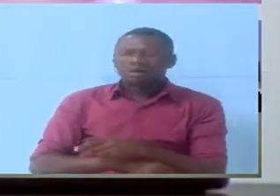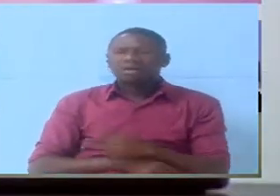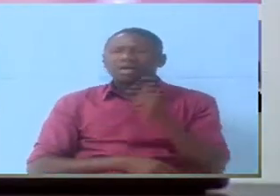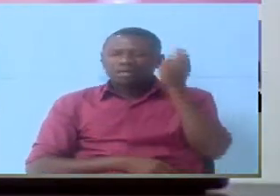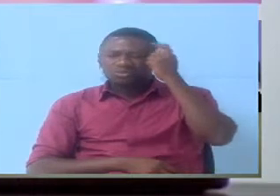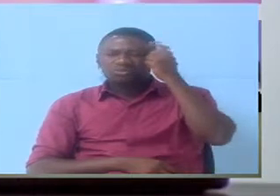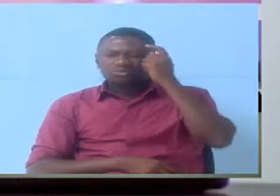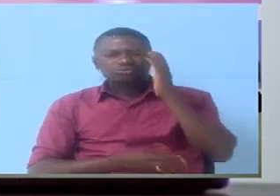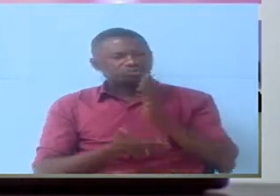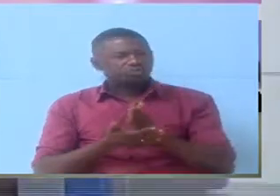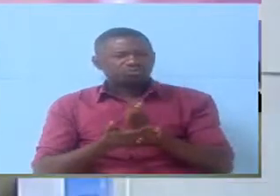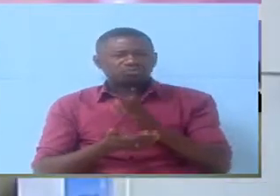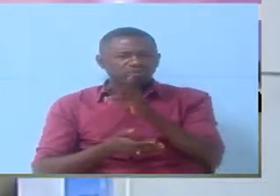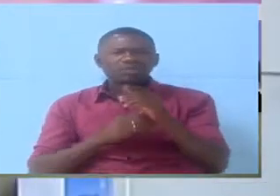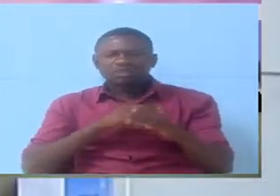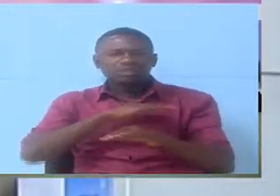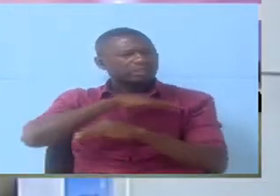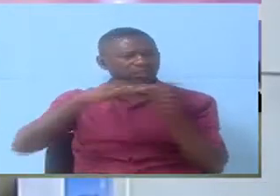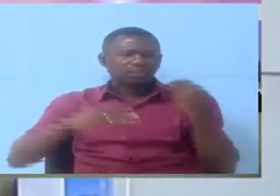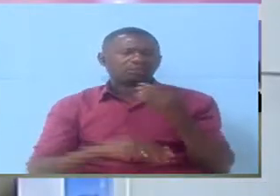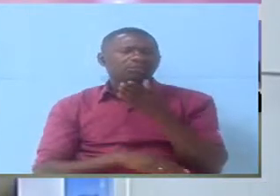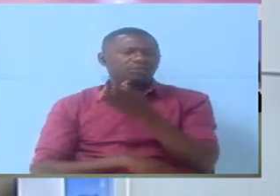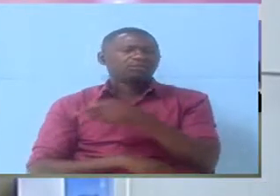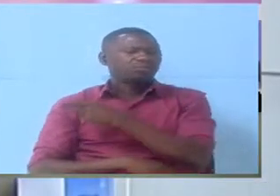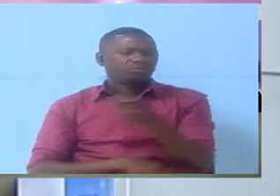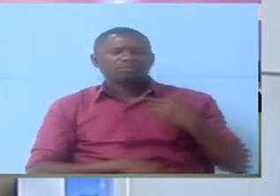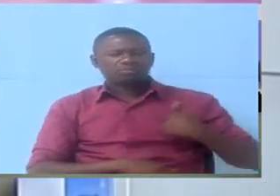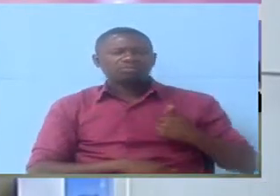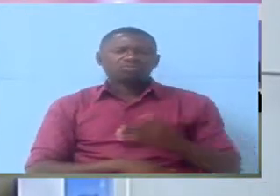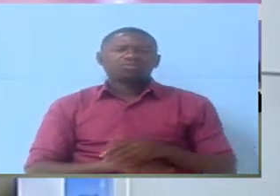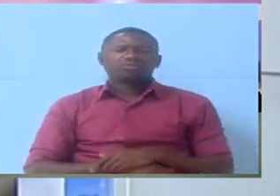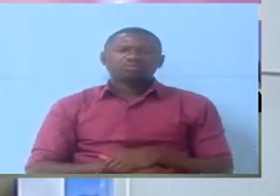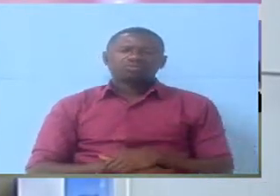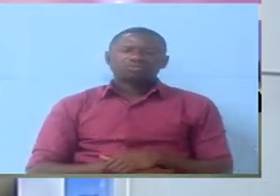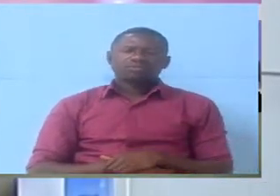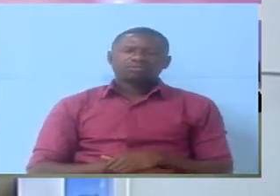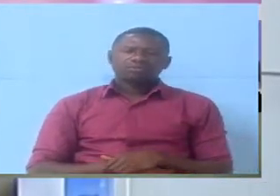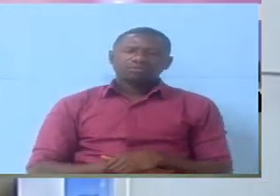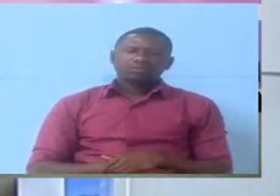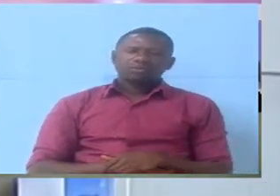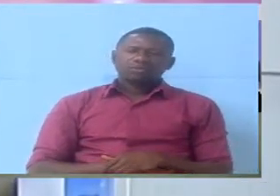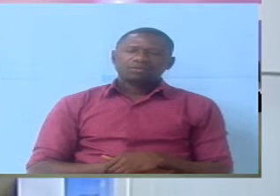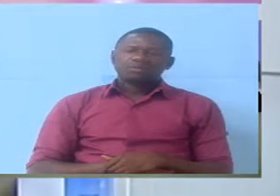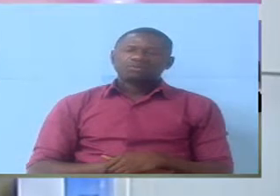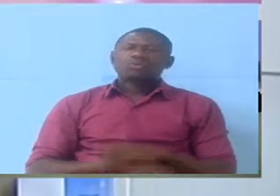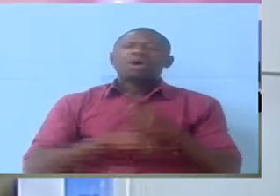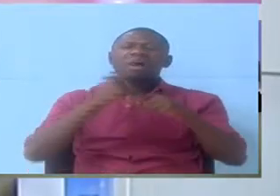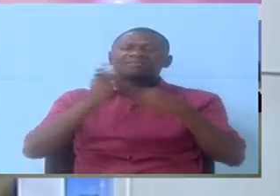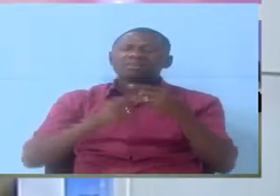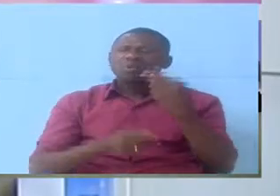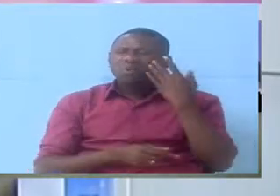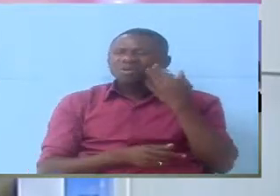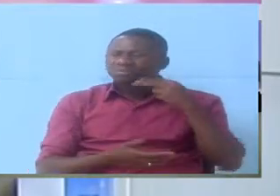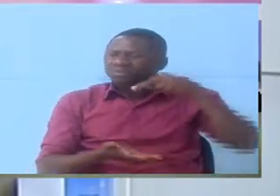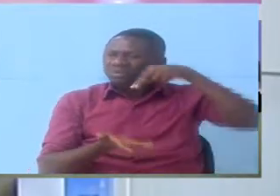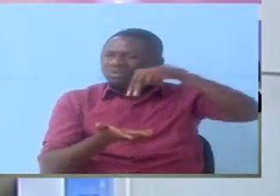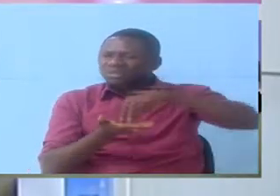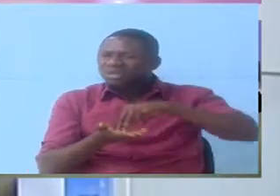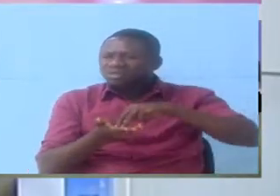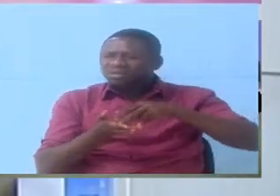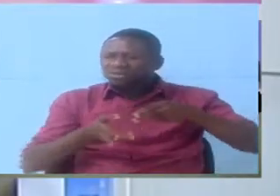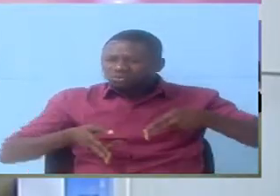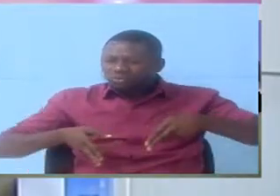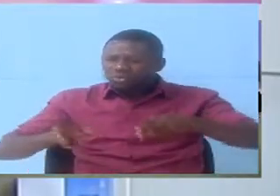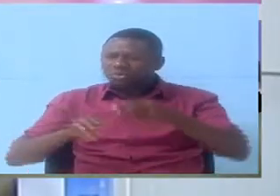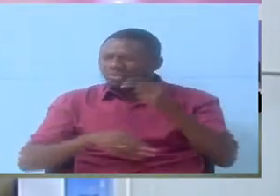main road. While I was on the main road. Watu Membelurin Silabakang. This went around 2:30,